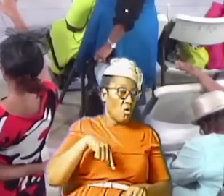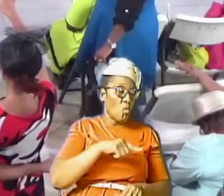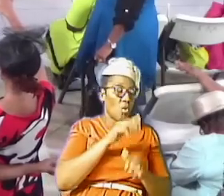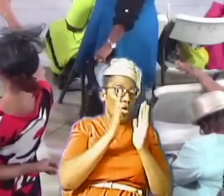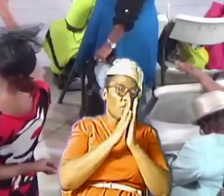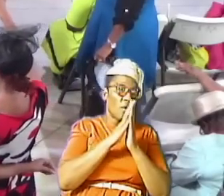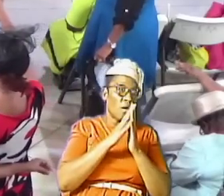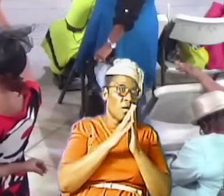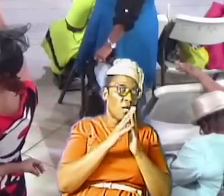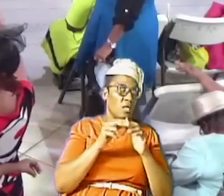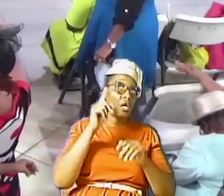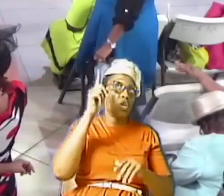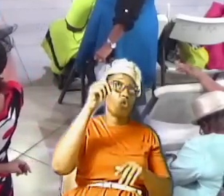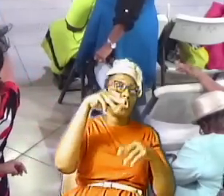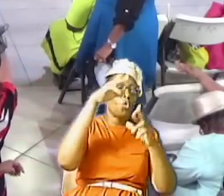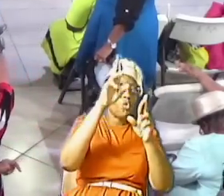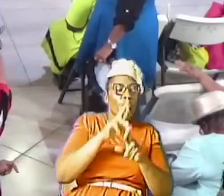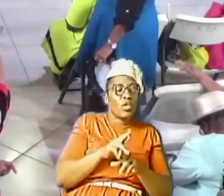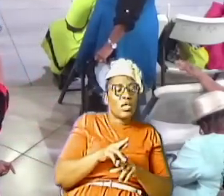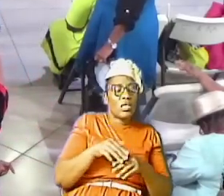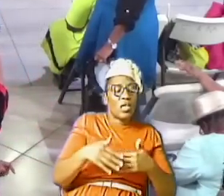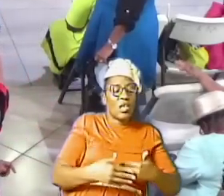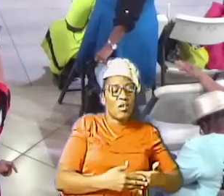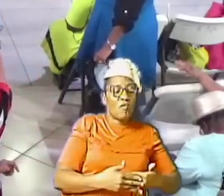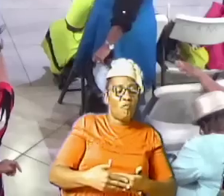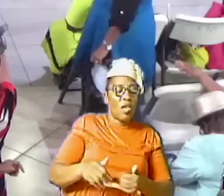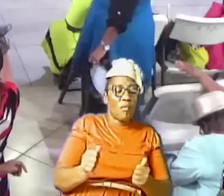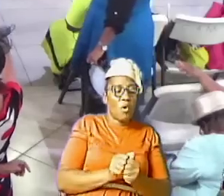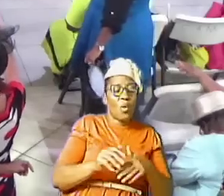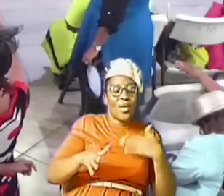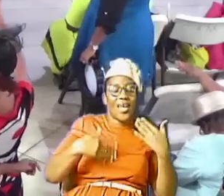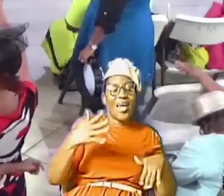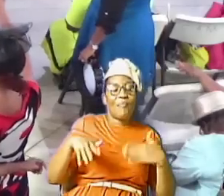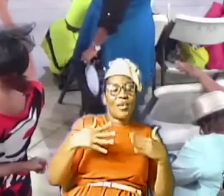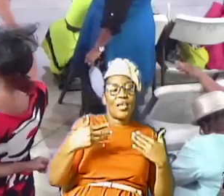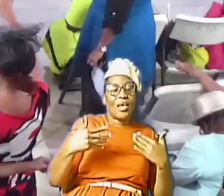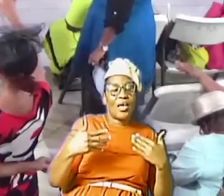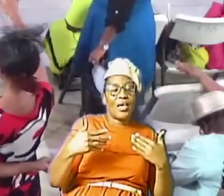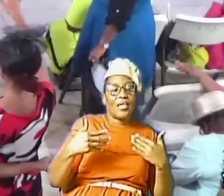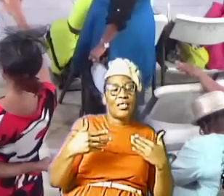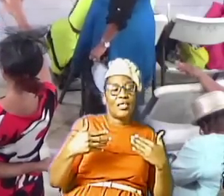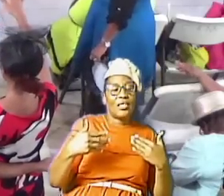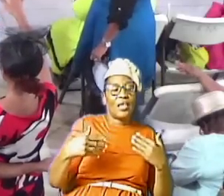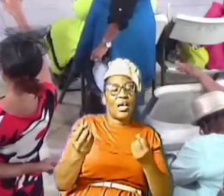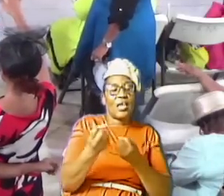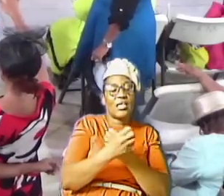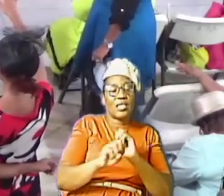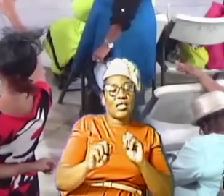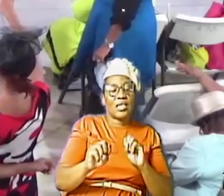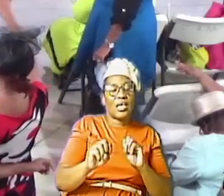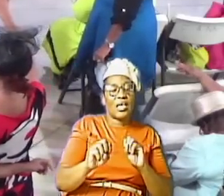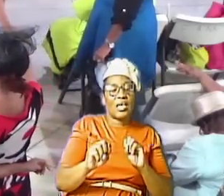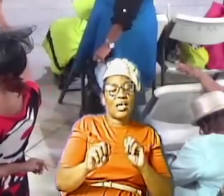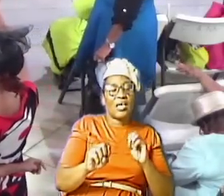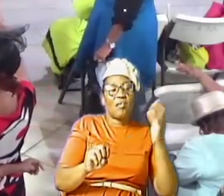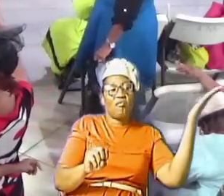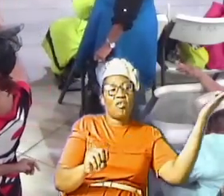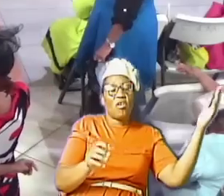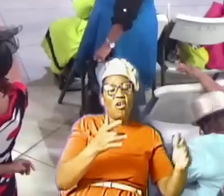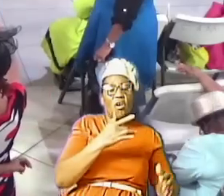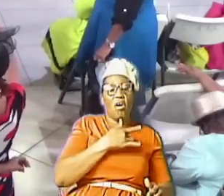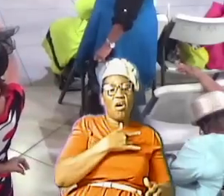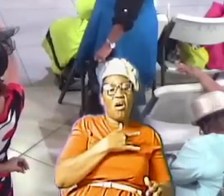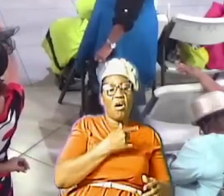Jesus Christ that you will receive her with gladness. We pray, O God, that you will rescue this heart from this day on.